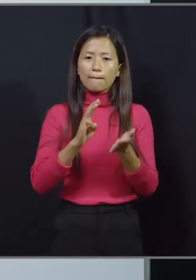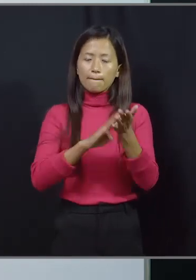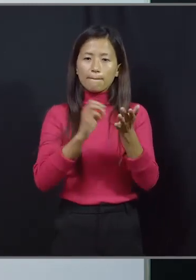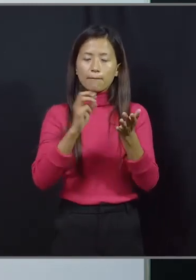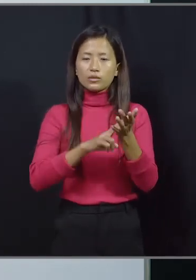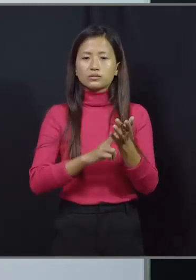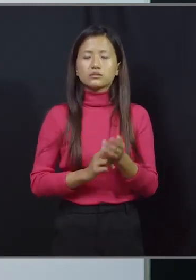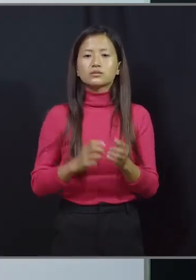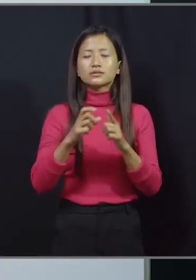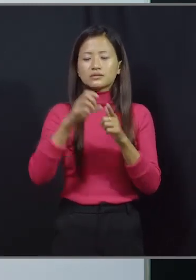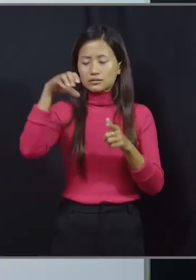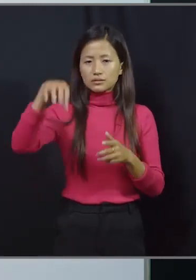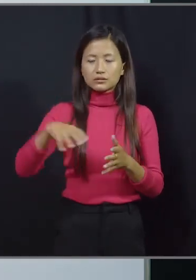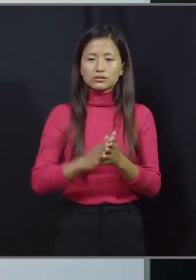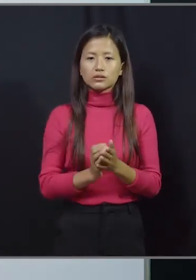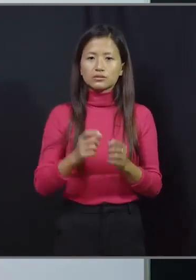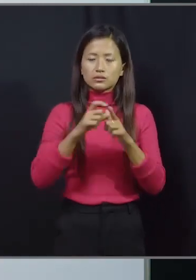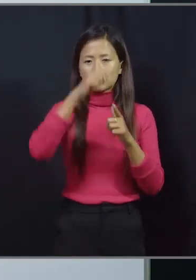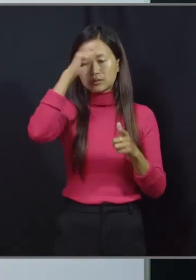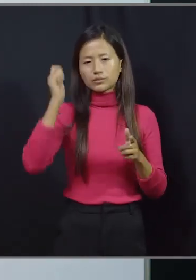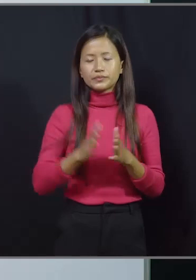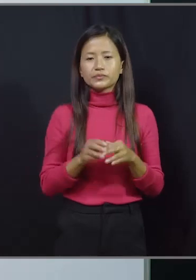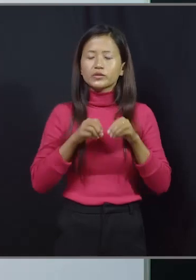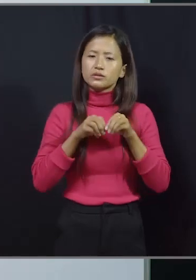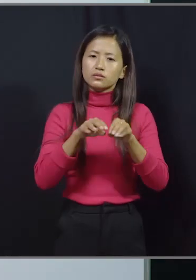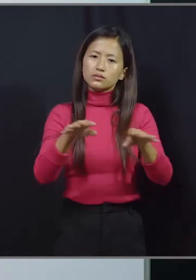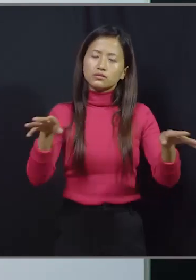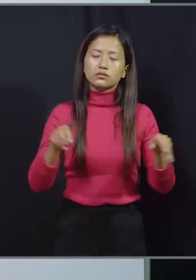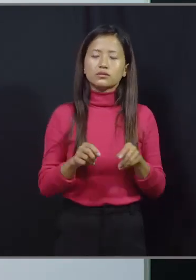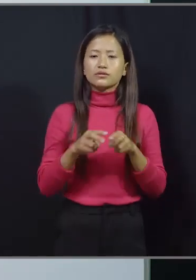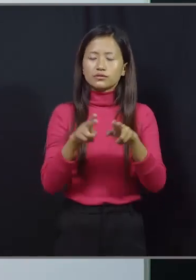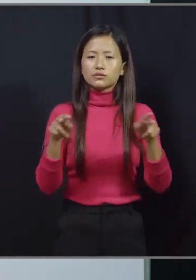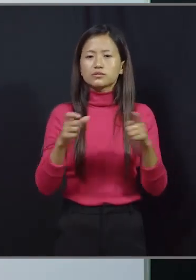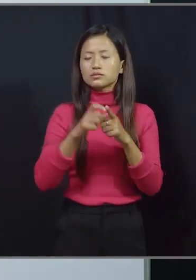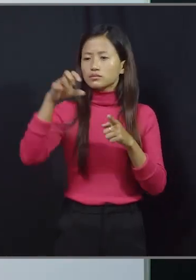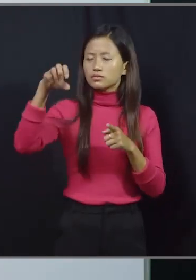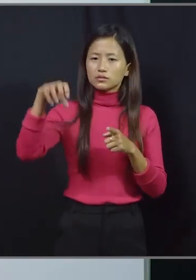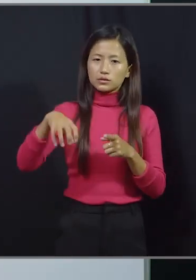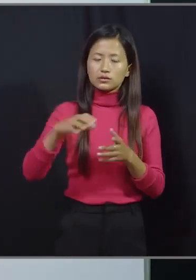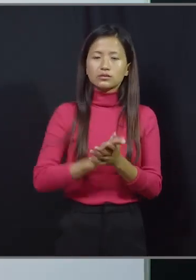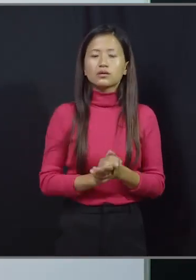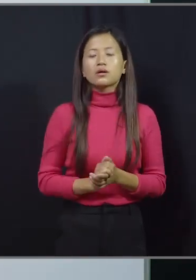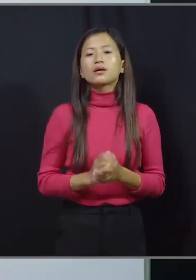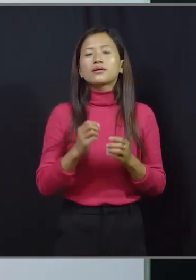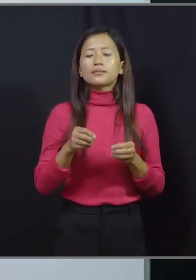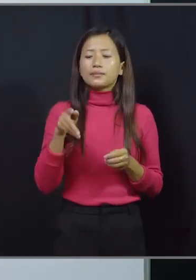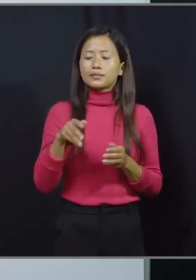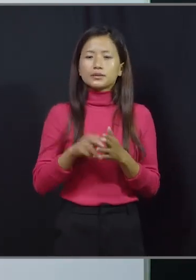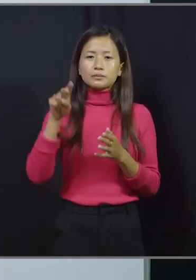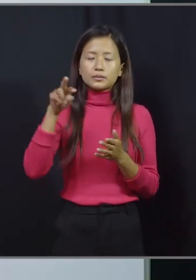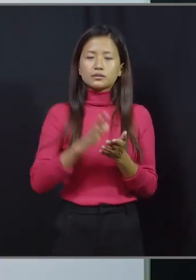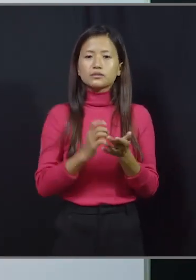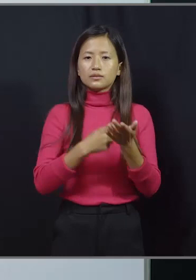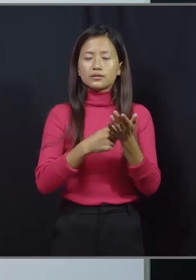other district, it is just local. But if it spread to the entire districts of Nagaland, it means a revolution or a